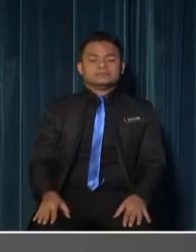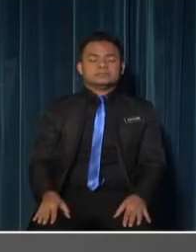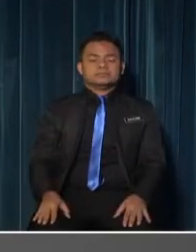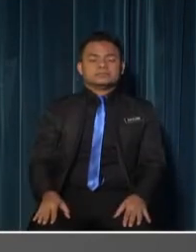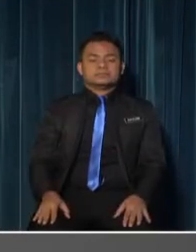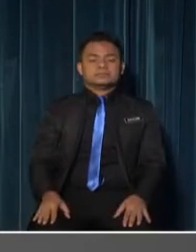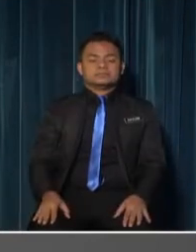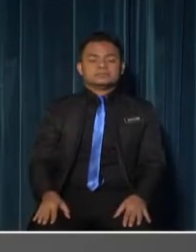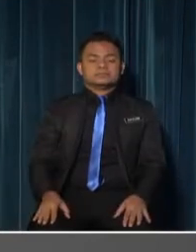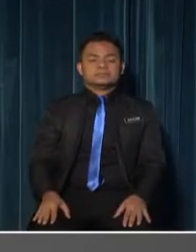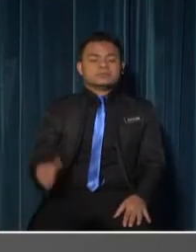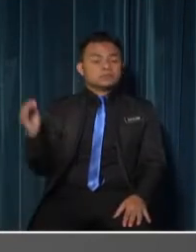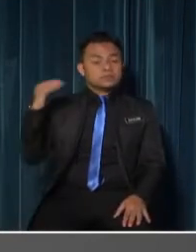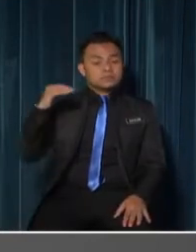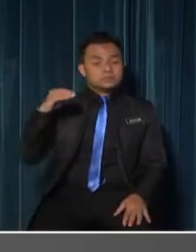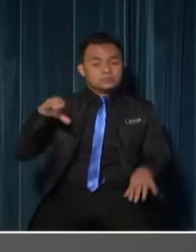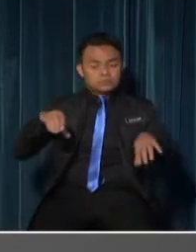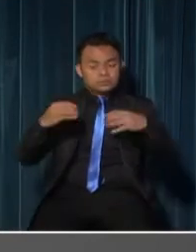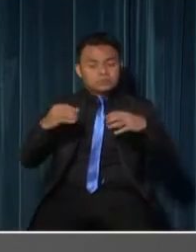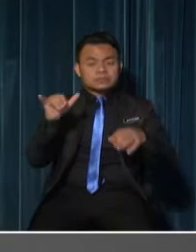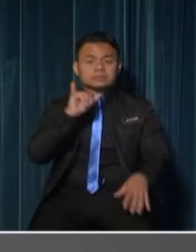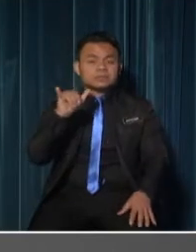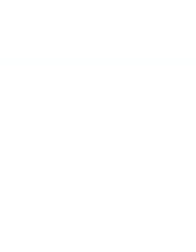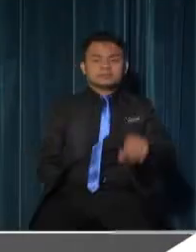Let's do this together, shall we?